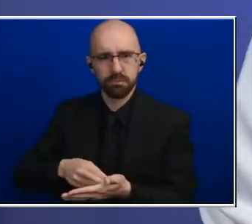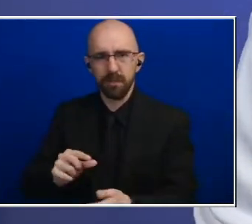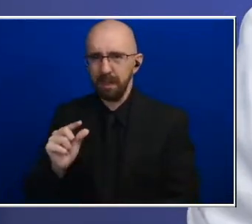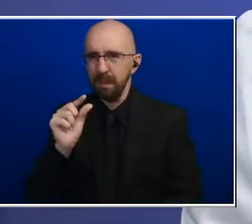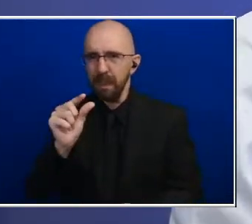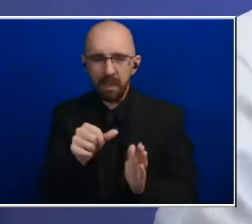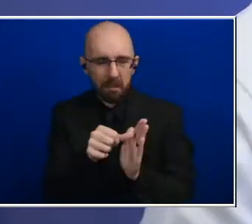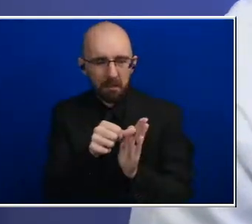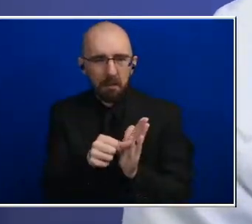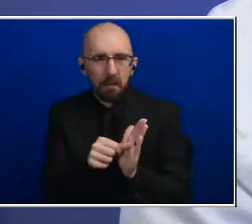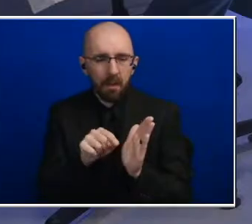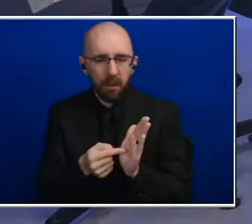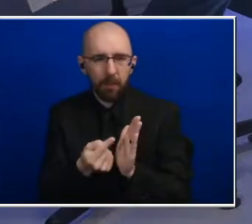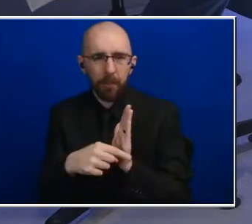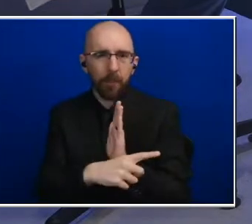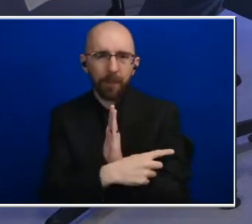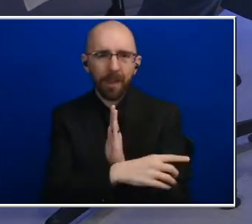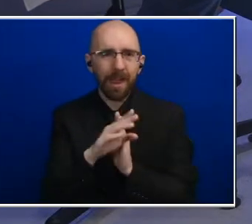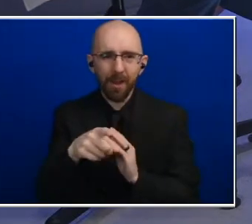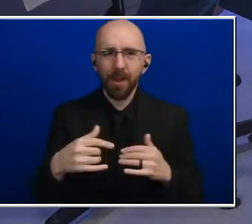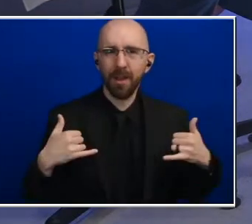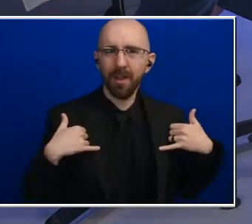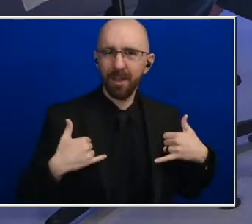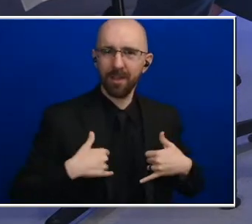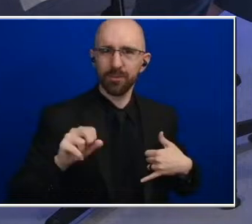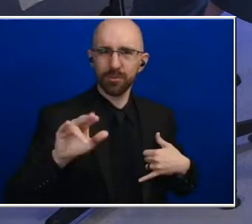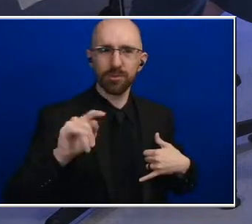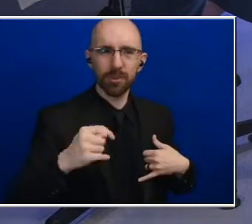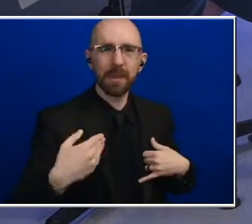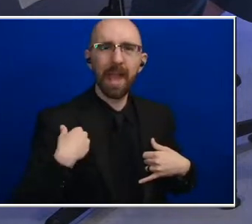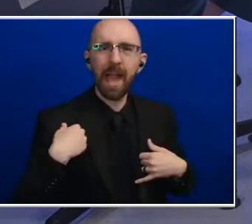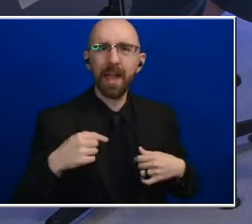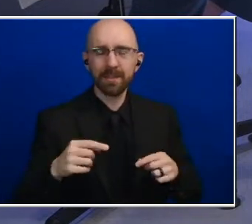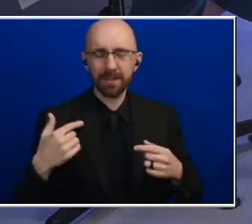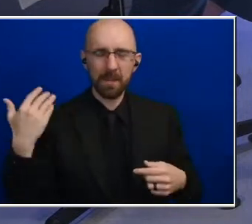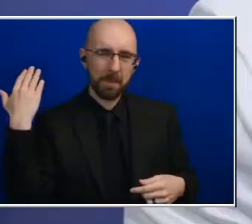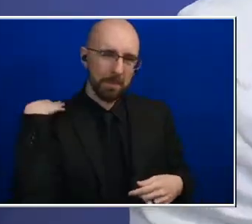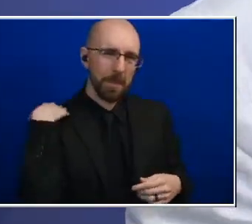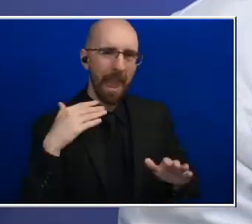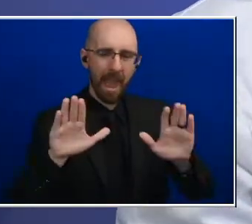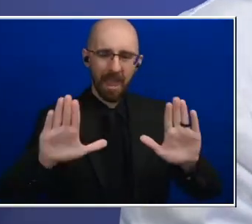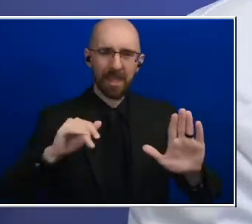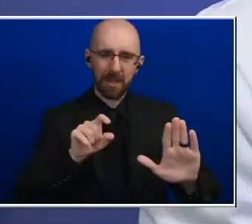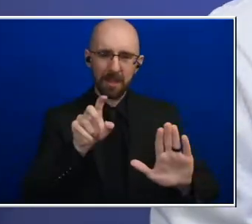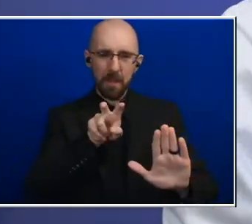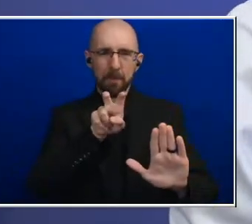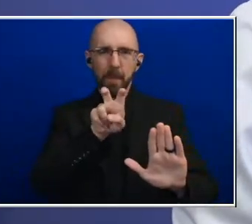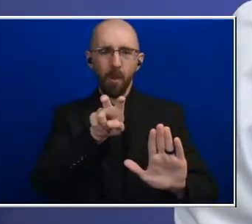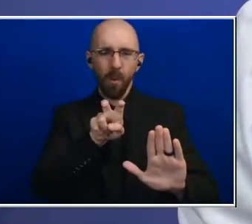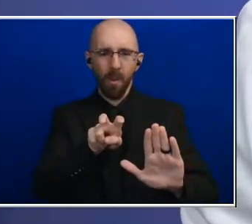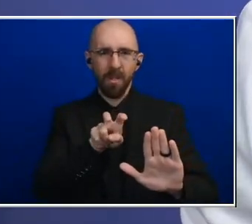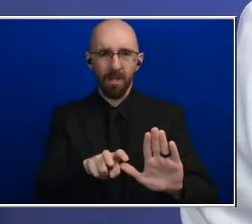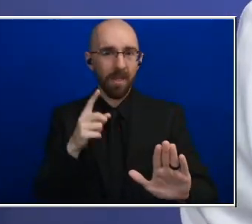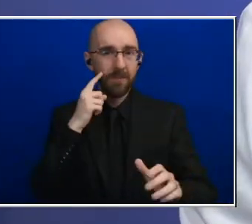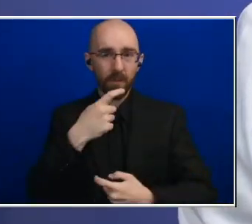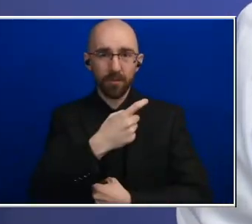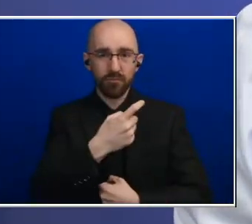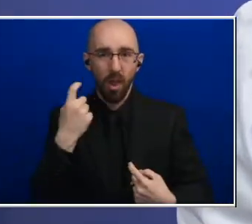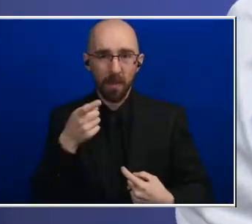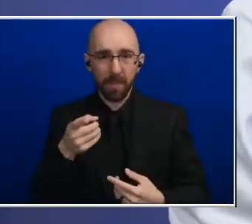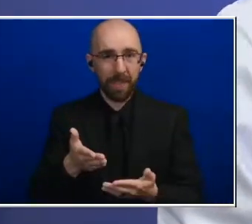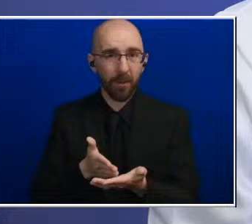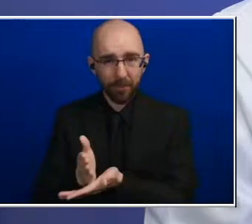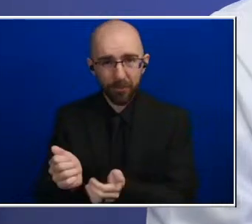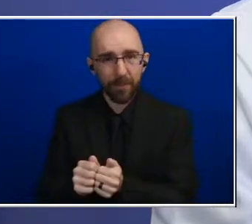know he's wearing a suit today, but if you saw his back, he's got these little poke holes. And for us, that's great because the amount of trauma they go through for the surgery is much less.